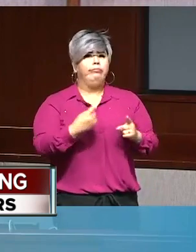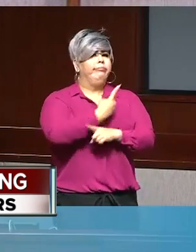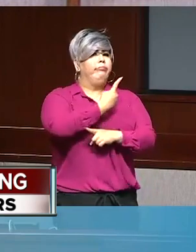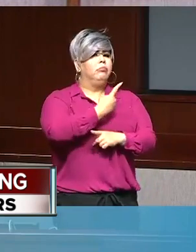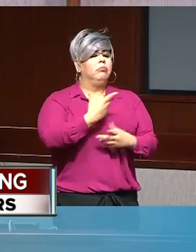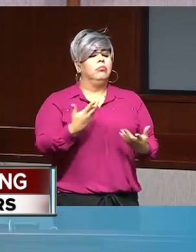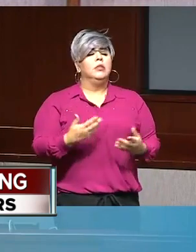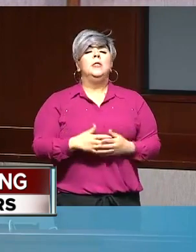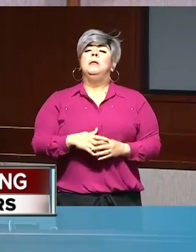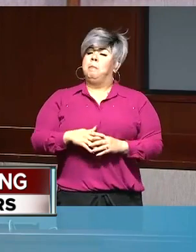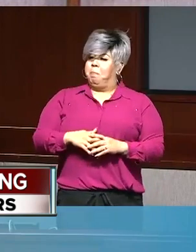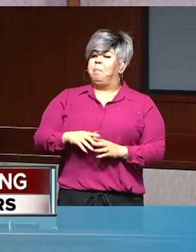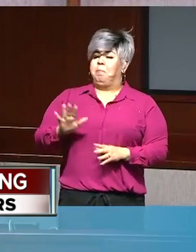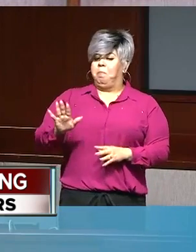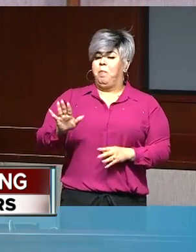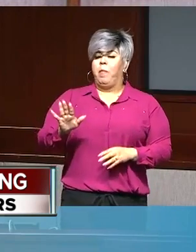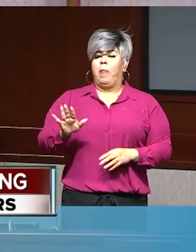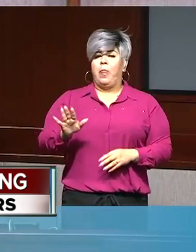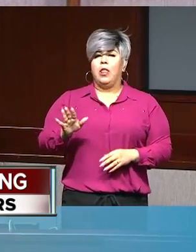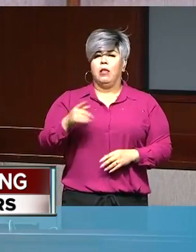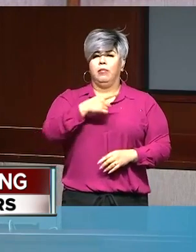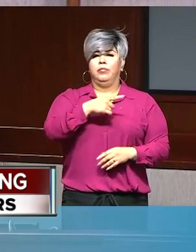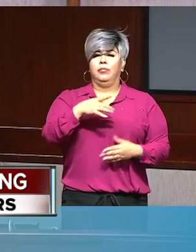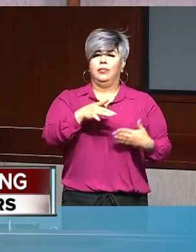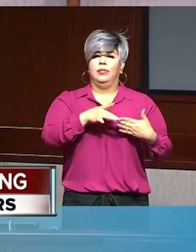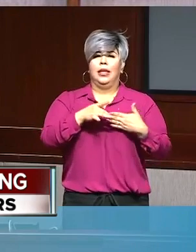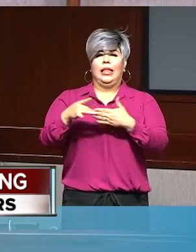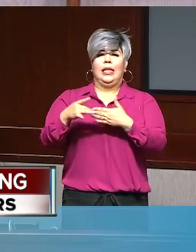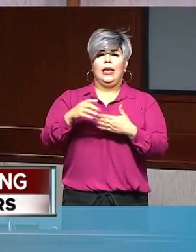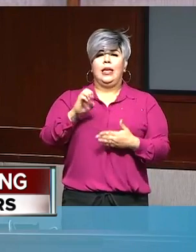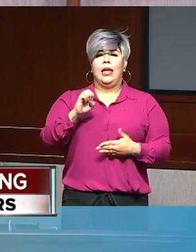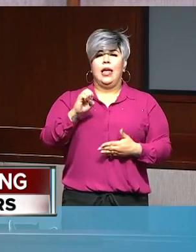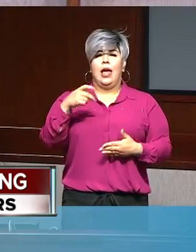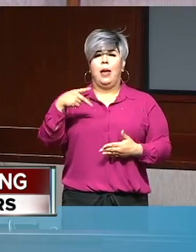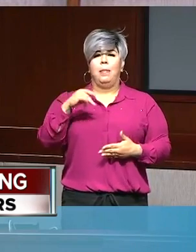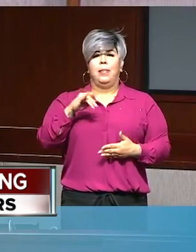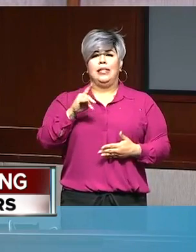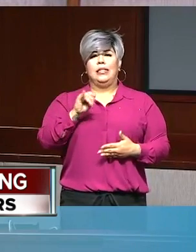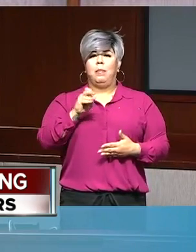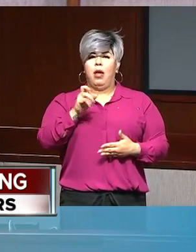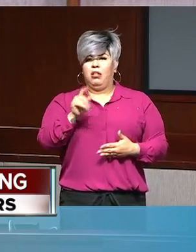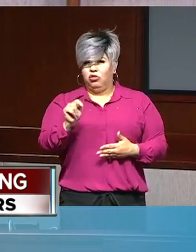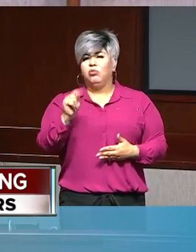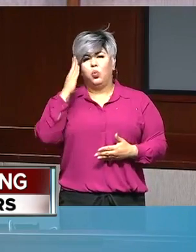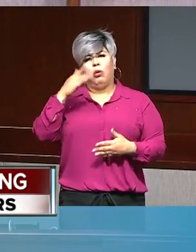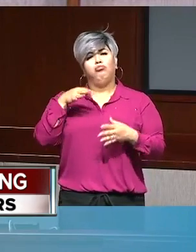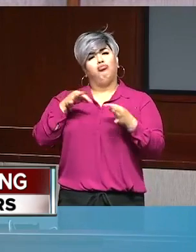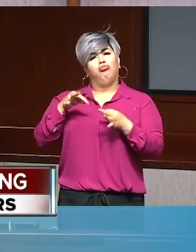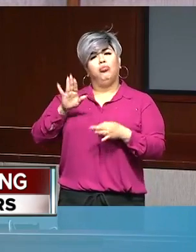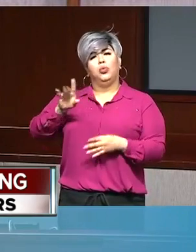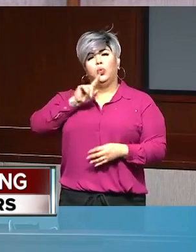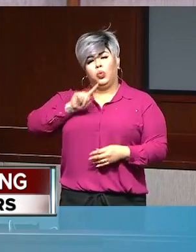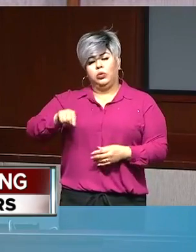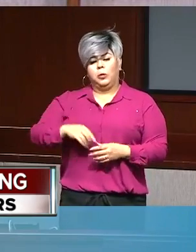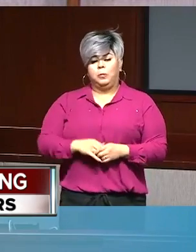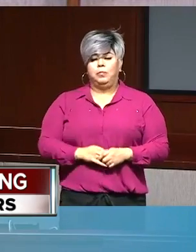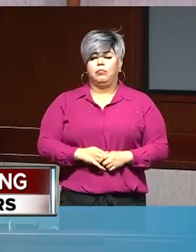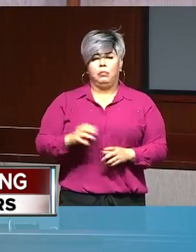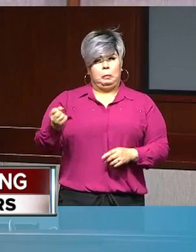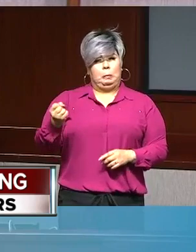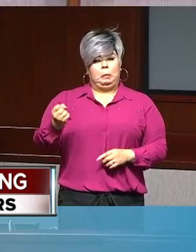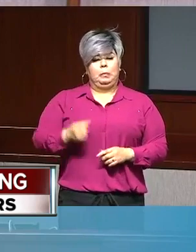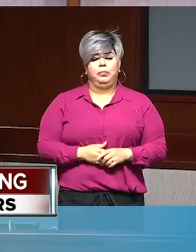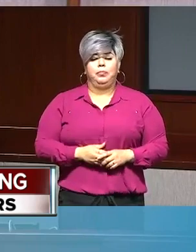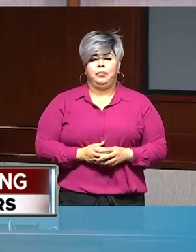We're going to have, Fiona, we're going to have our lead epidemiologist, Kim Hernandez, respond to your question. Give us just